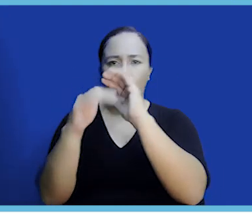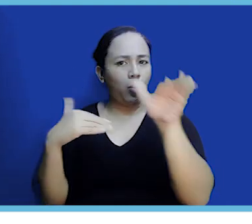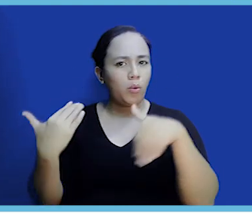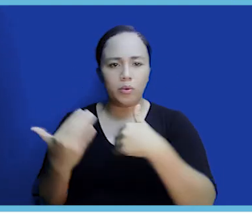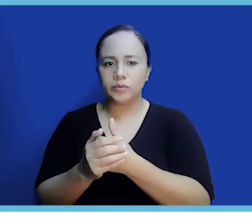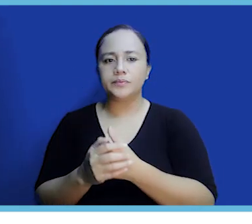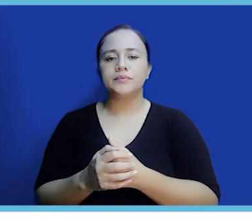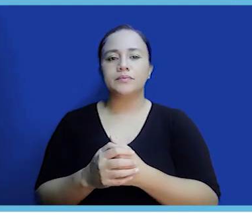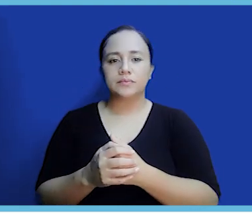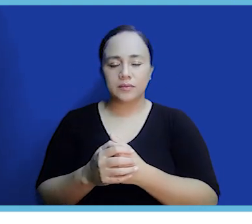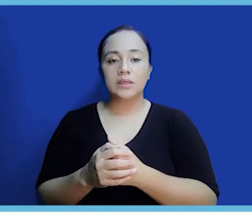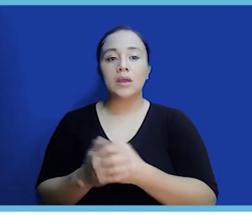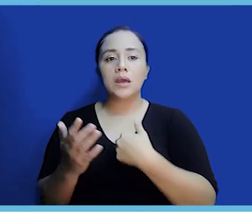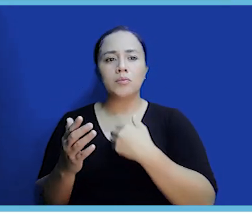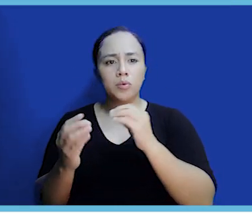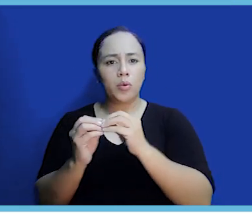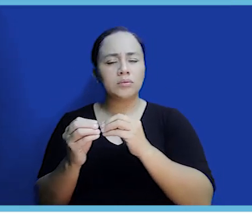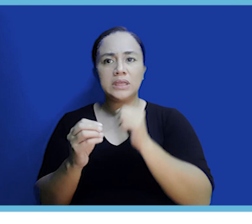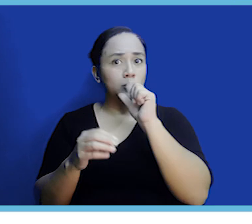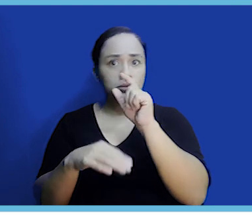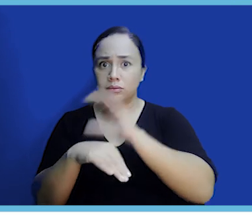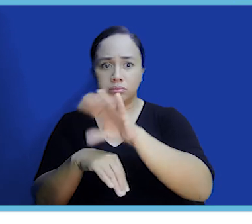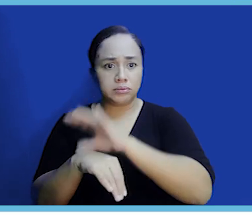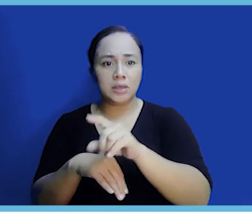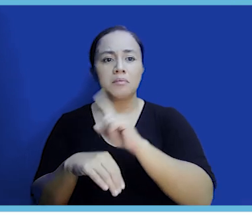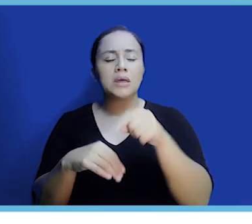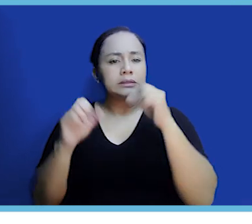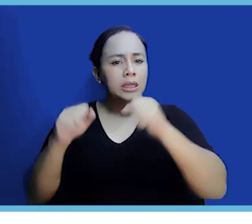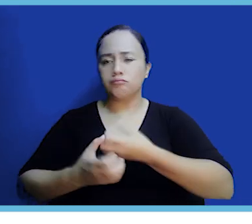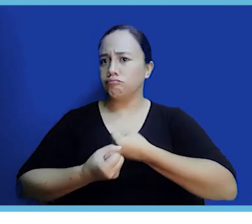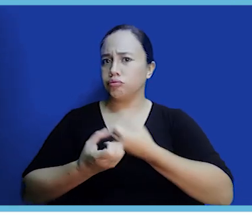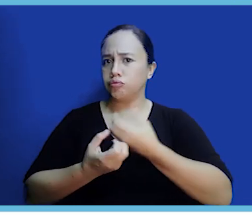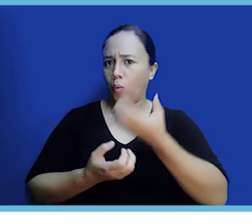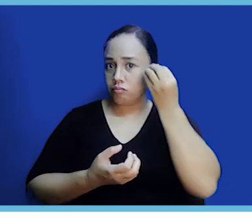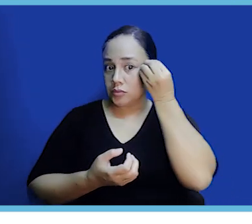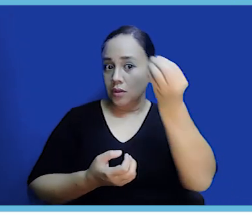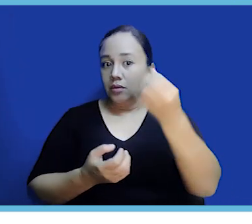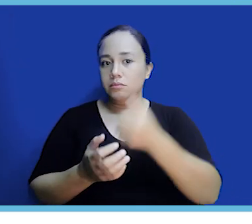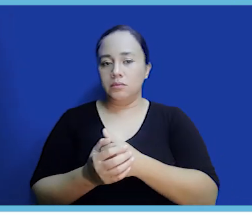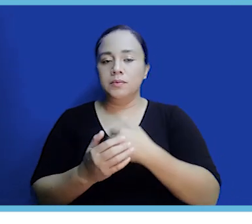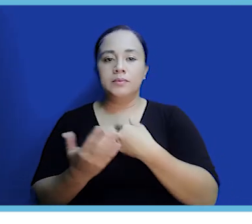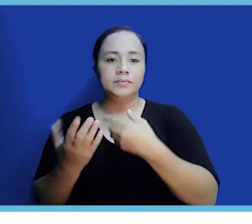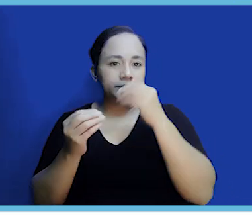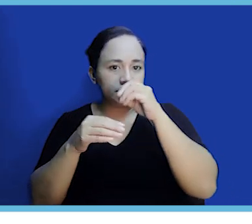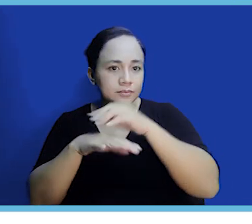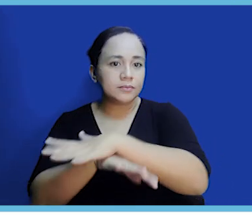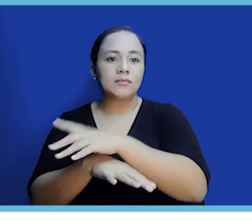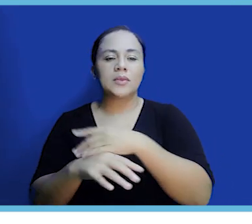decision-making on all levels. It goes beyond consultation, but being able to express their